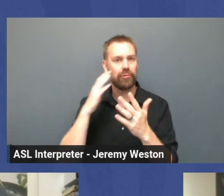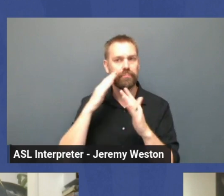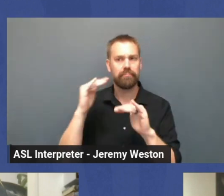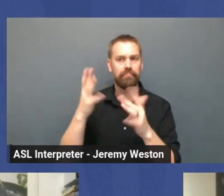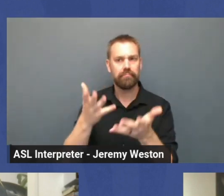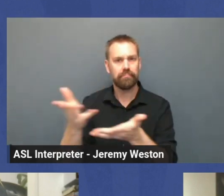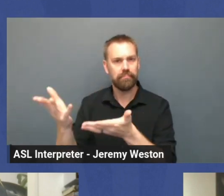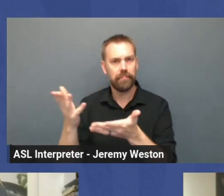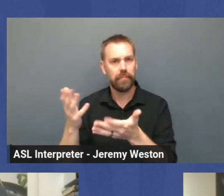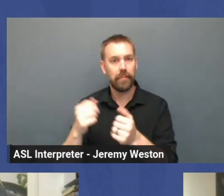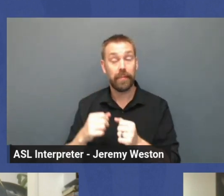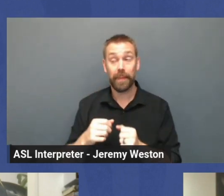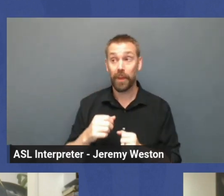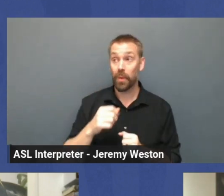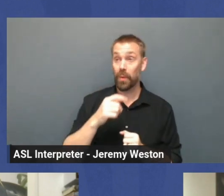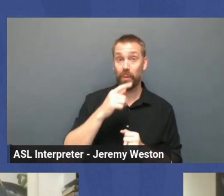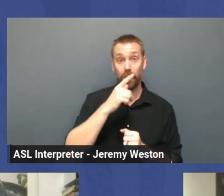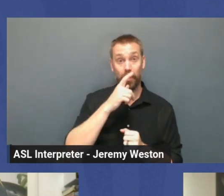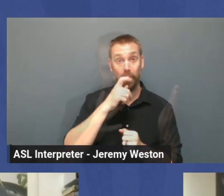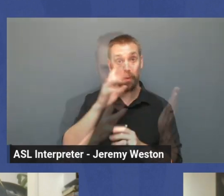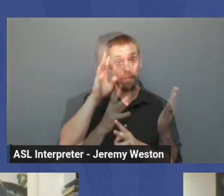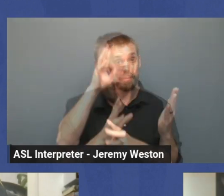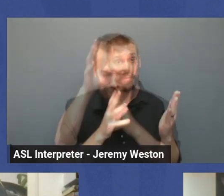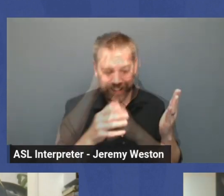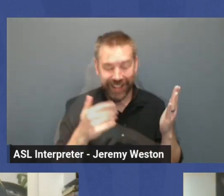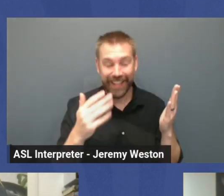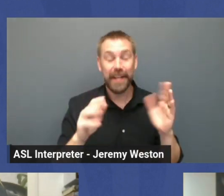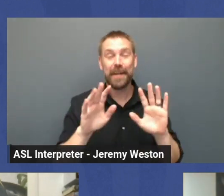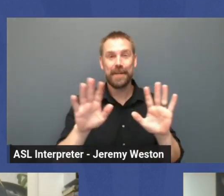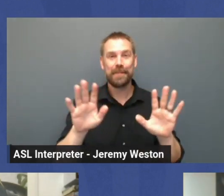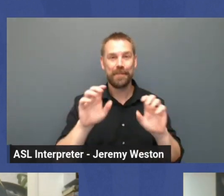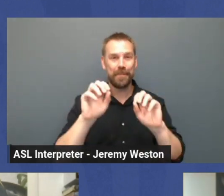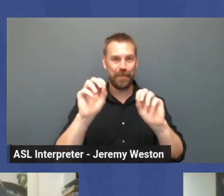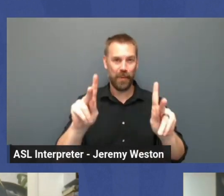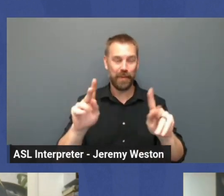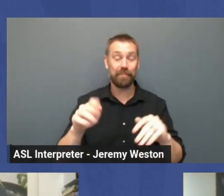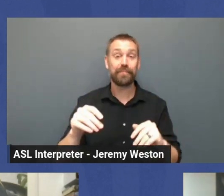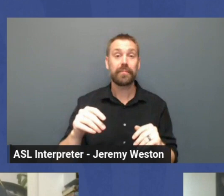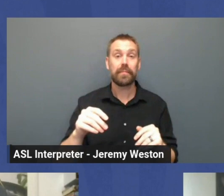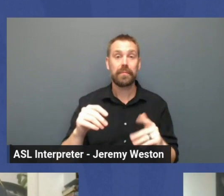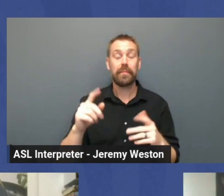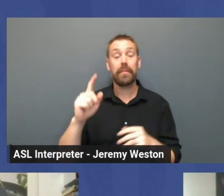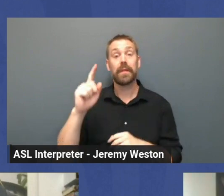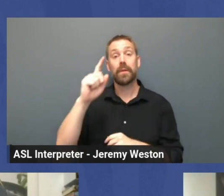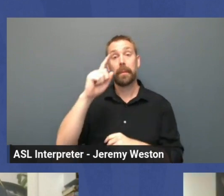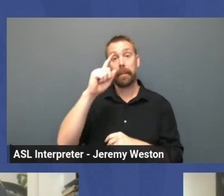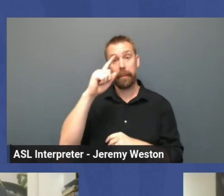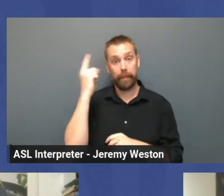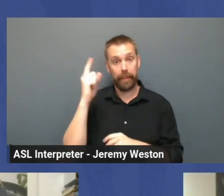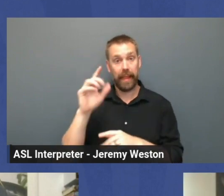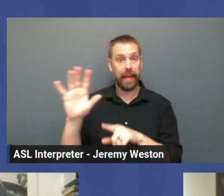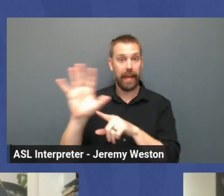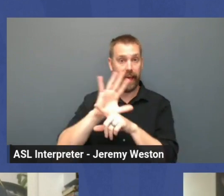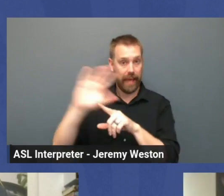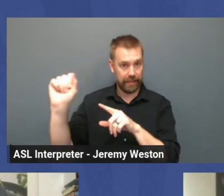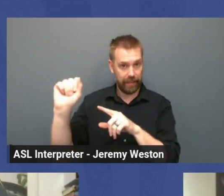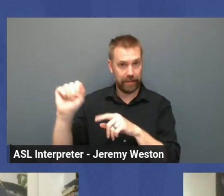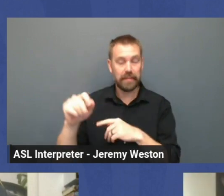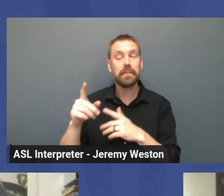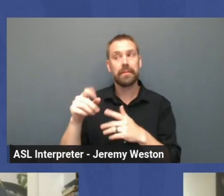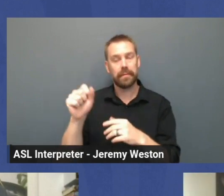I don't know who has created these standards, but they exist. So Black excellence, it celebrates the achievements within the Black